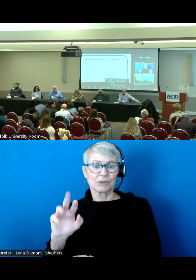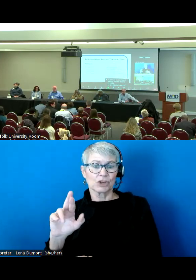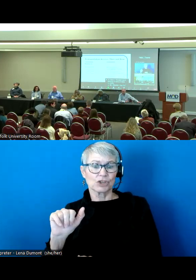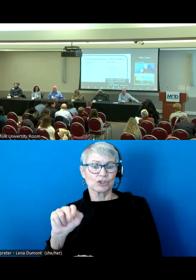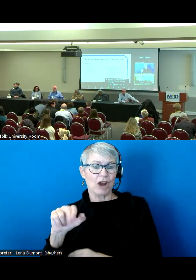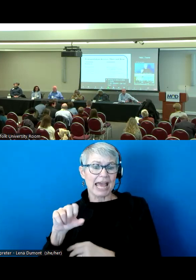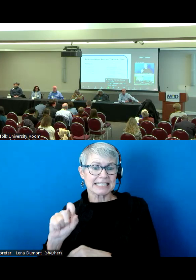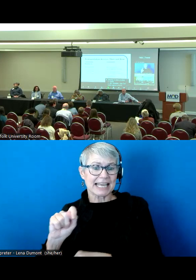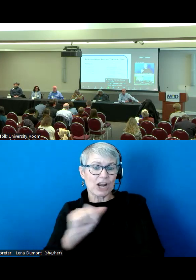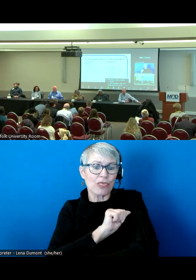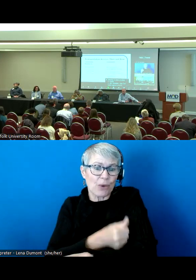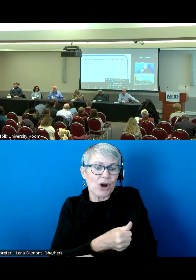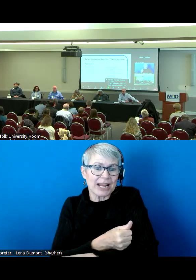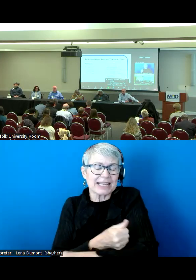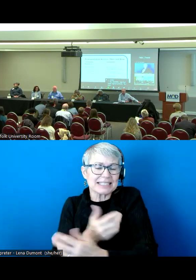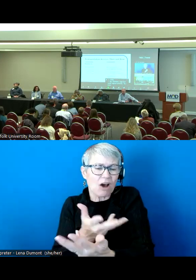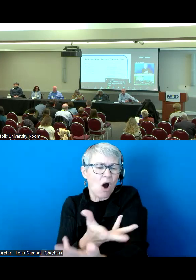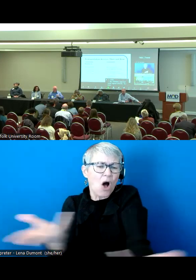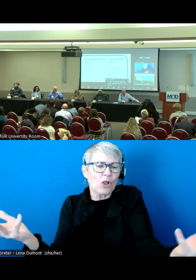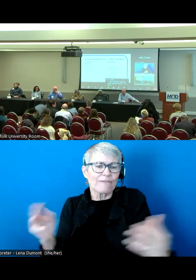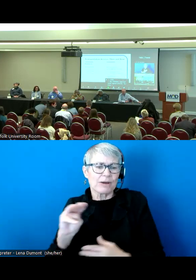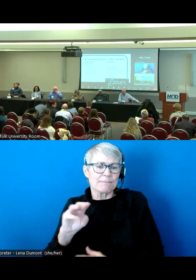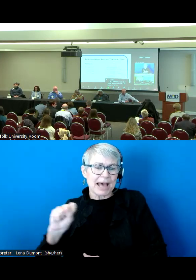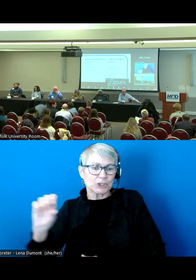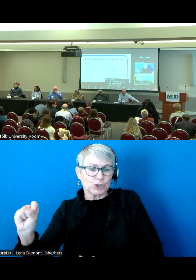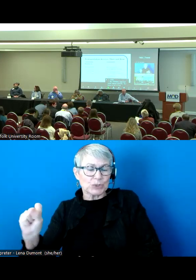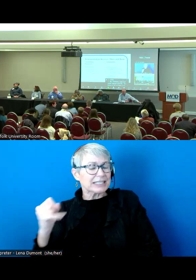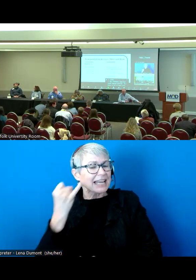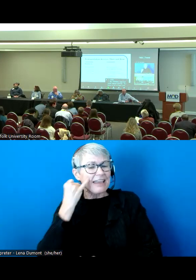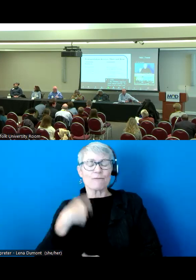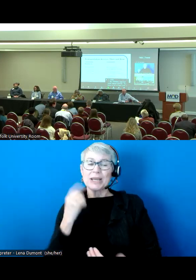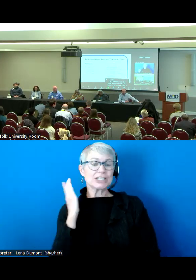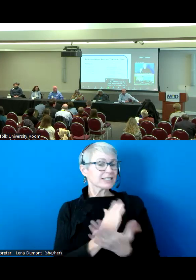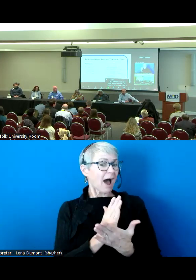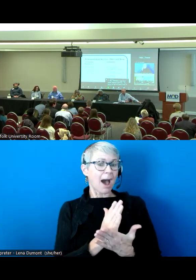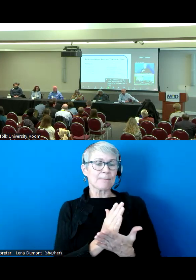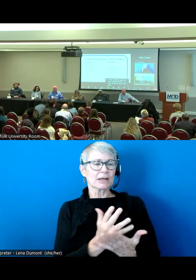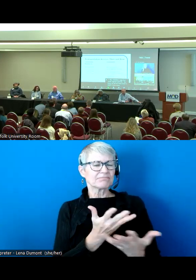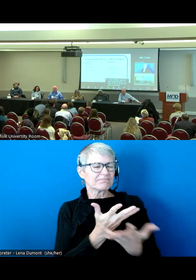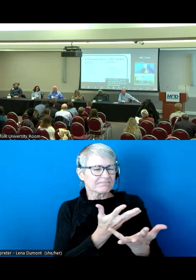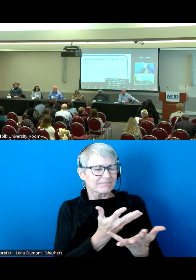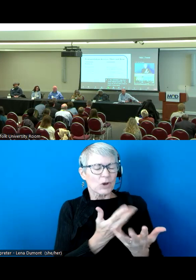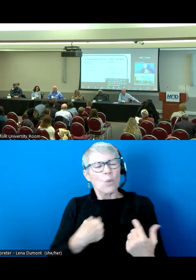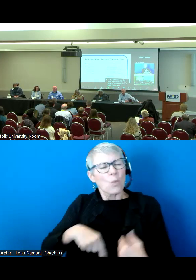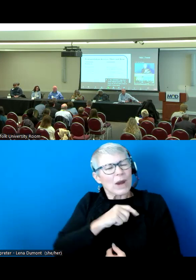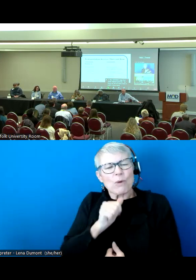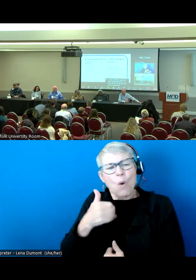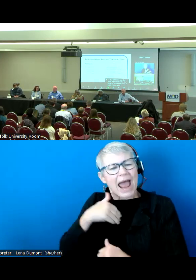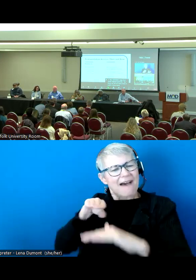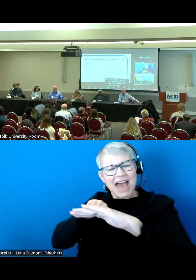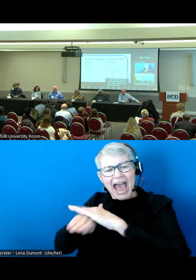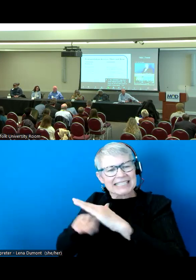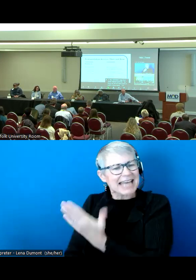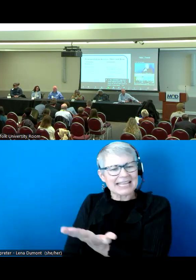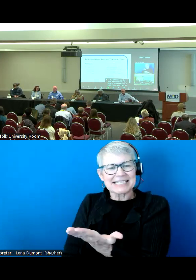You know, we will not have access to public transportation. Tara said it's the voice of people. That's the power